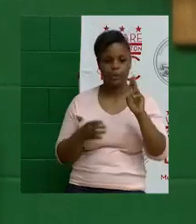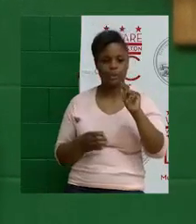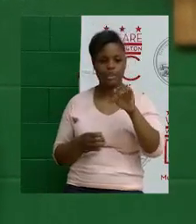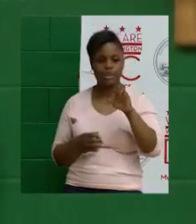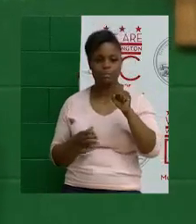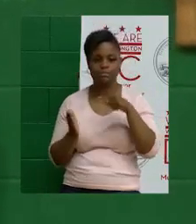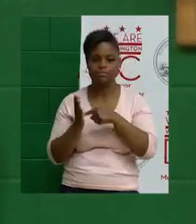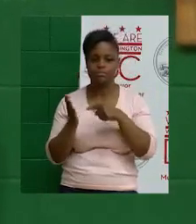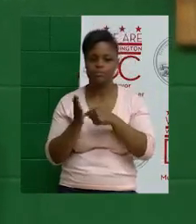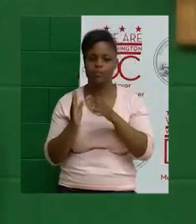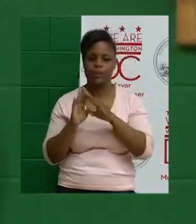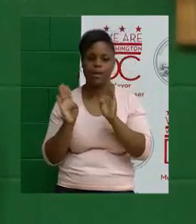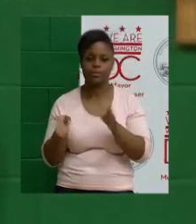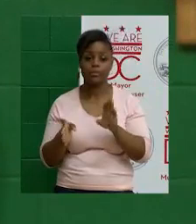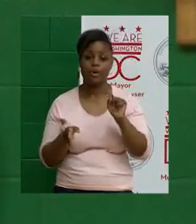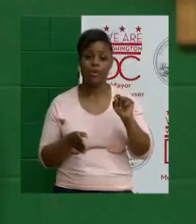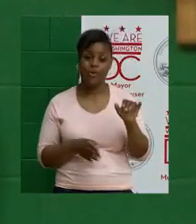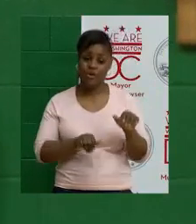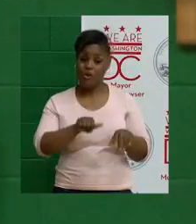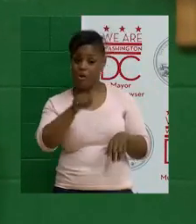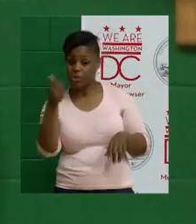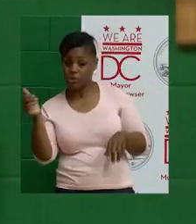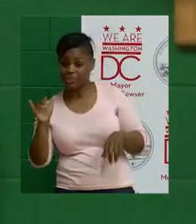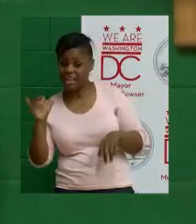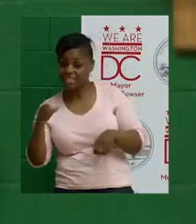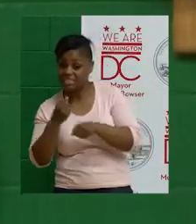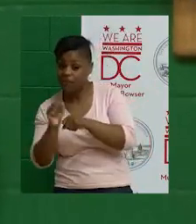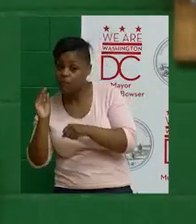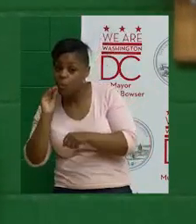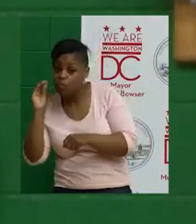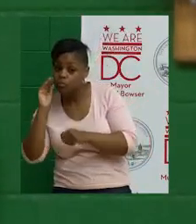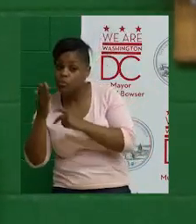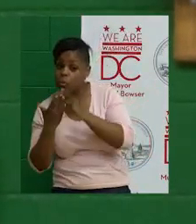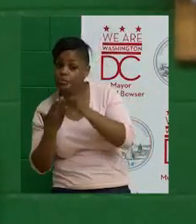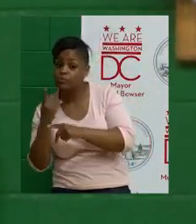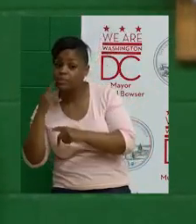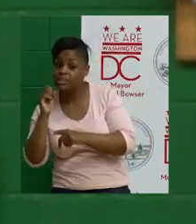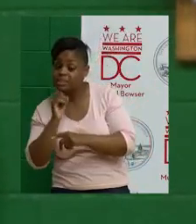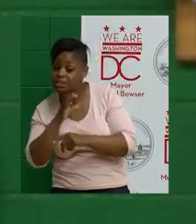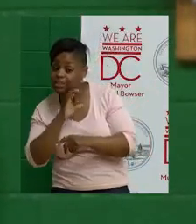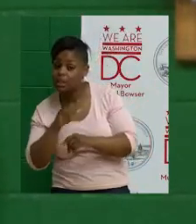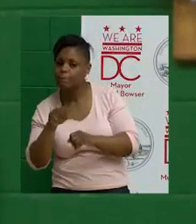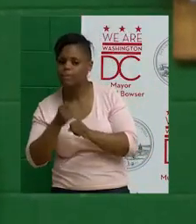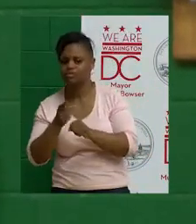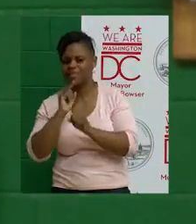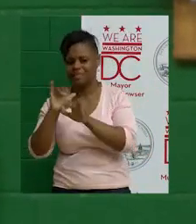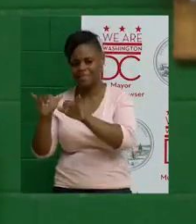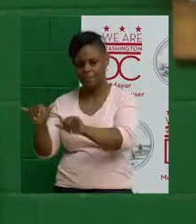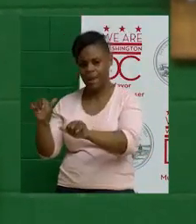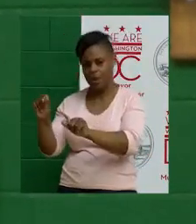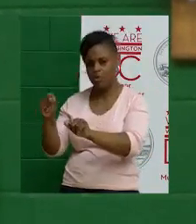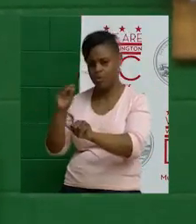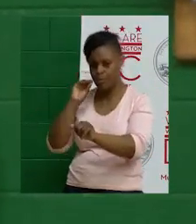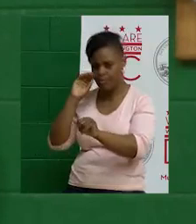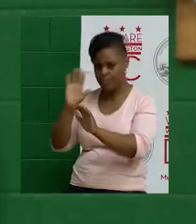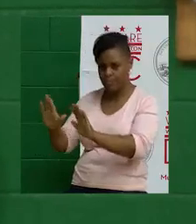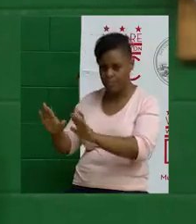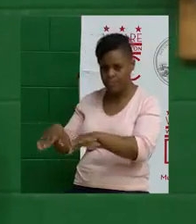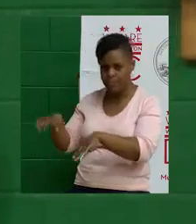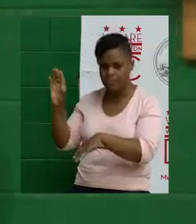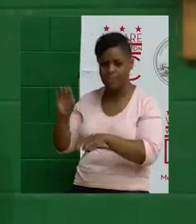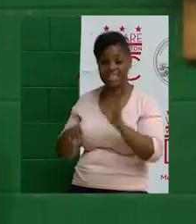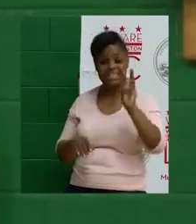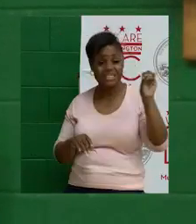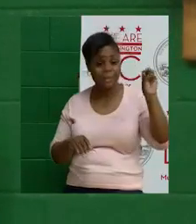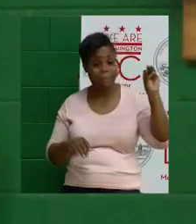other programs too. $13 million for Safe at Home that you've heard about for seniors to make sure that they can age in place in their homes.